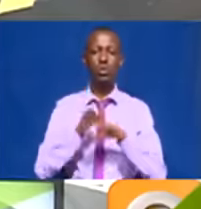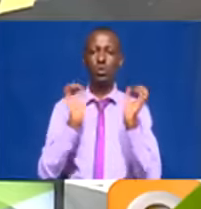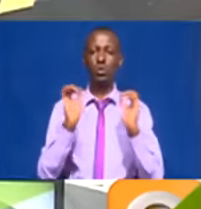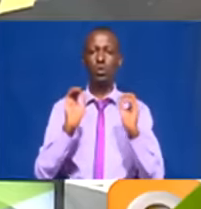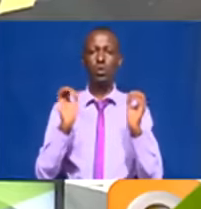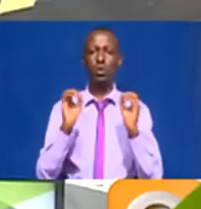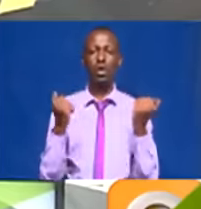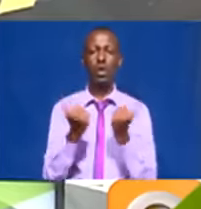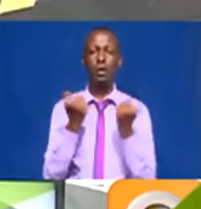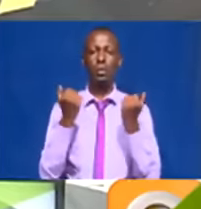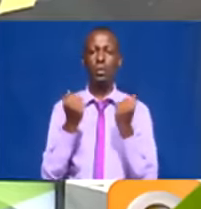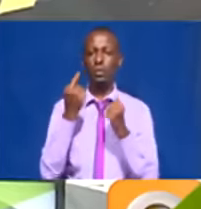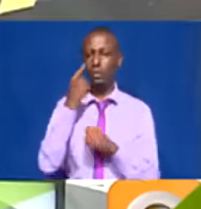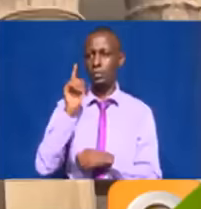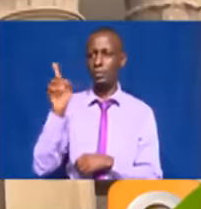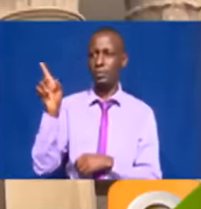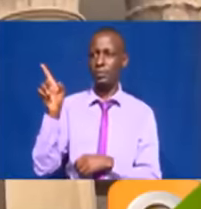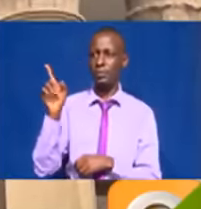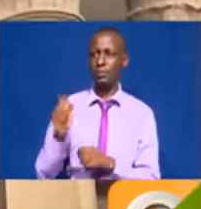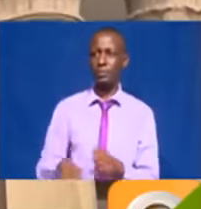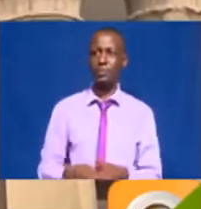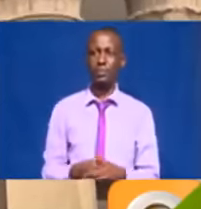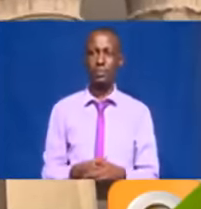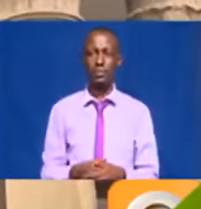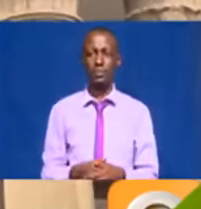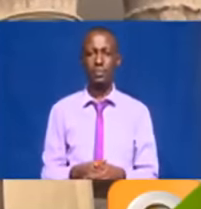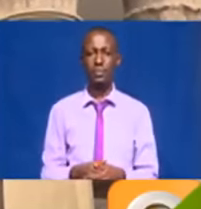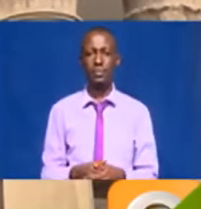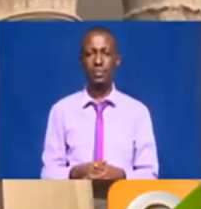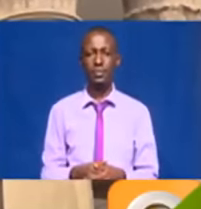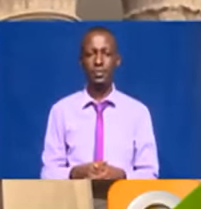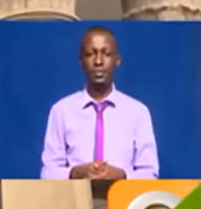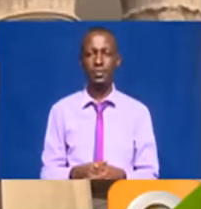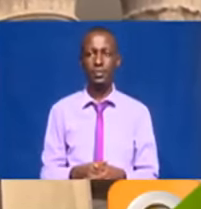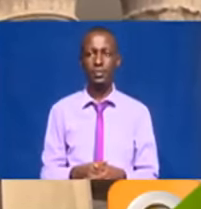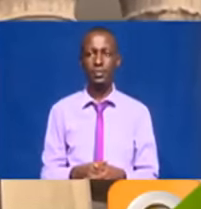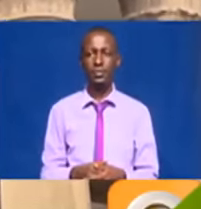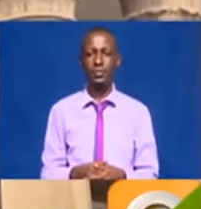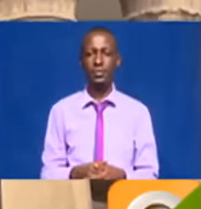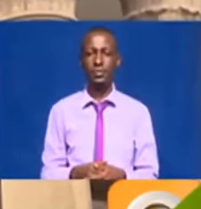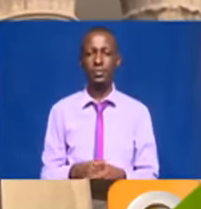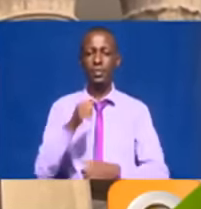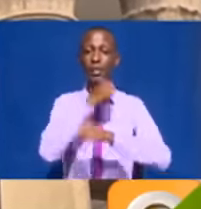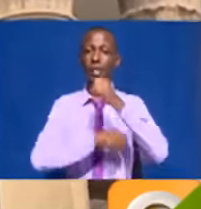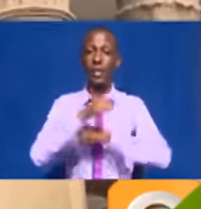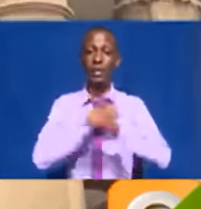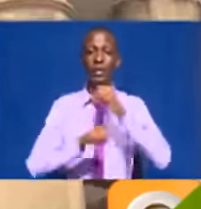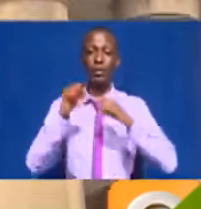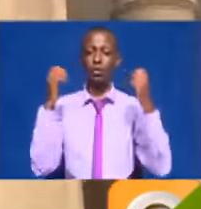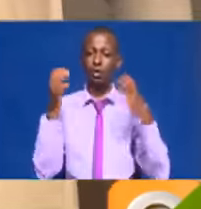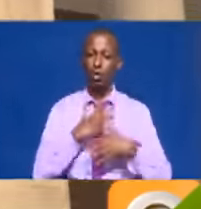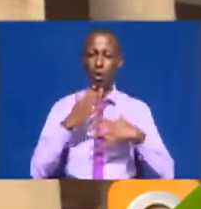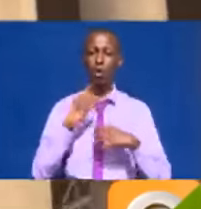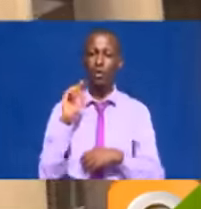honor. Stephen Leto now reports. It was an extraordinary step, and indeed the first of its